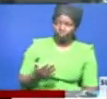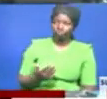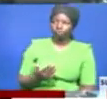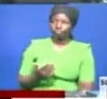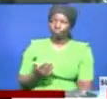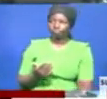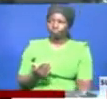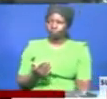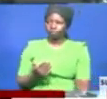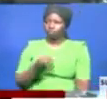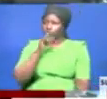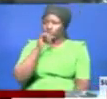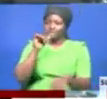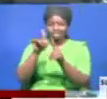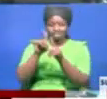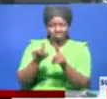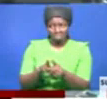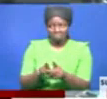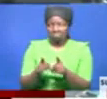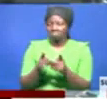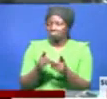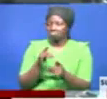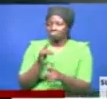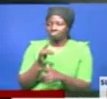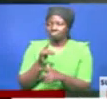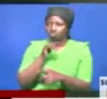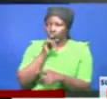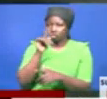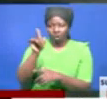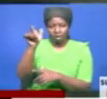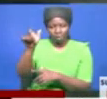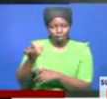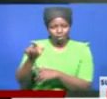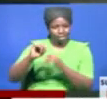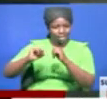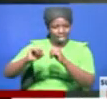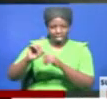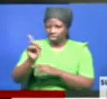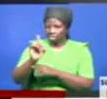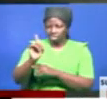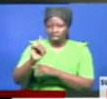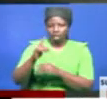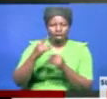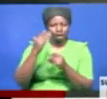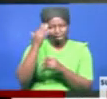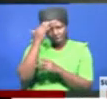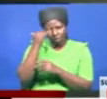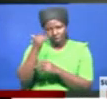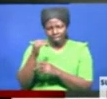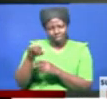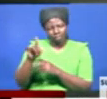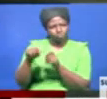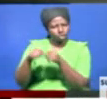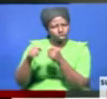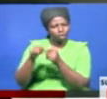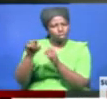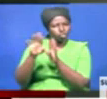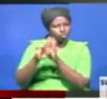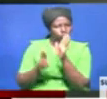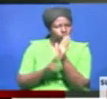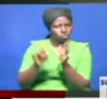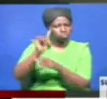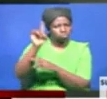so not just as a the chairperson. As a chair. So why did he breach those protocols?